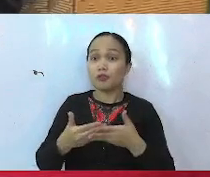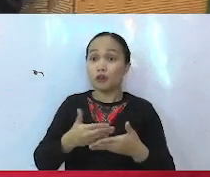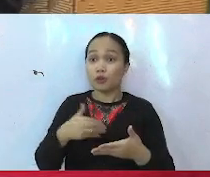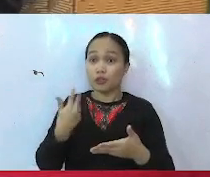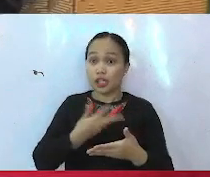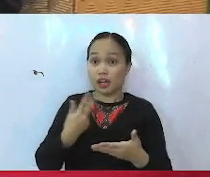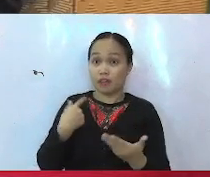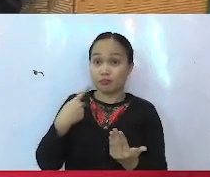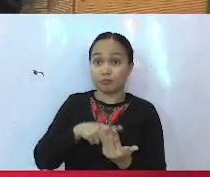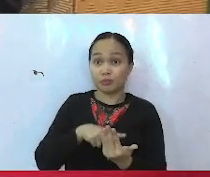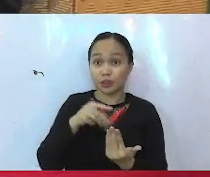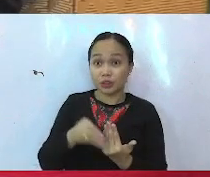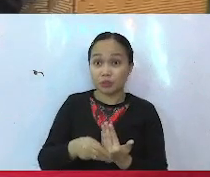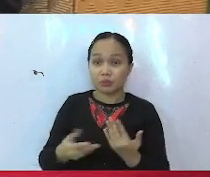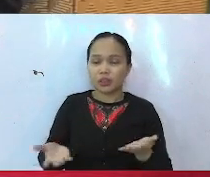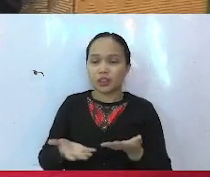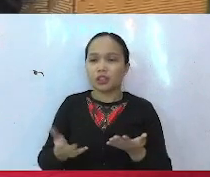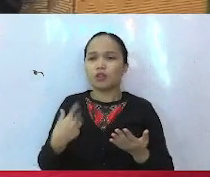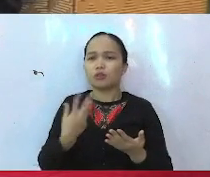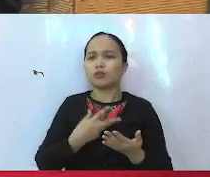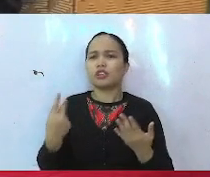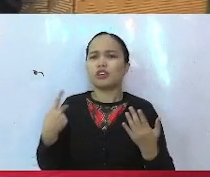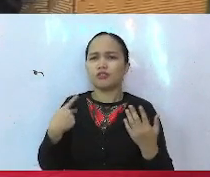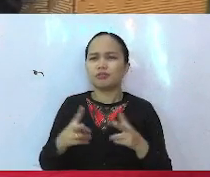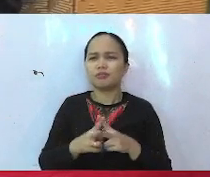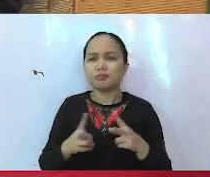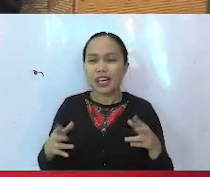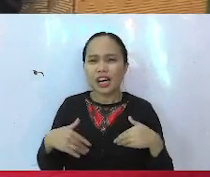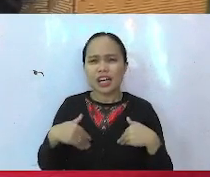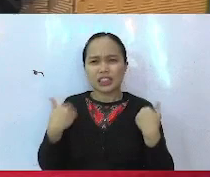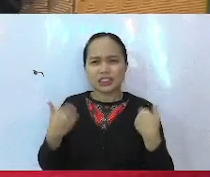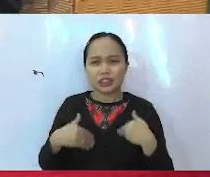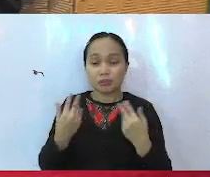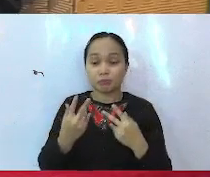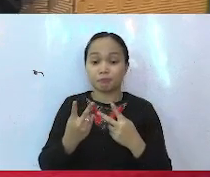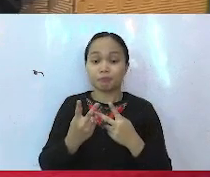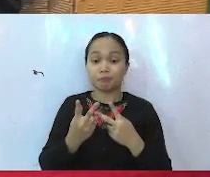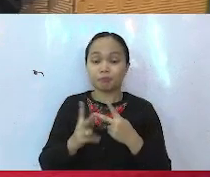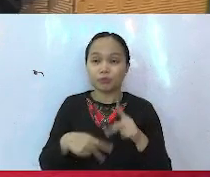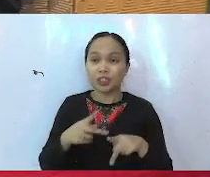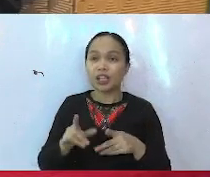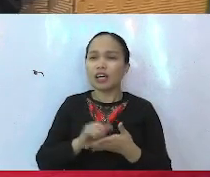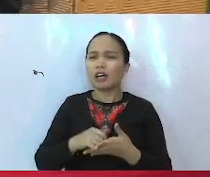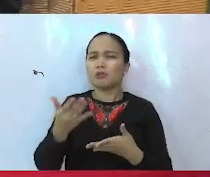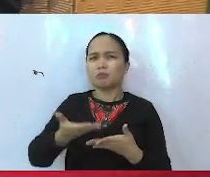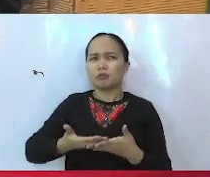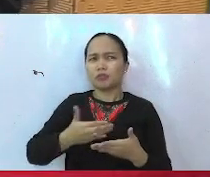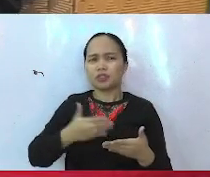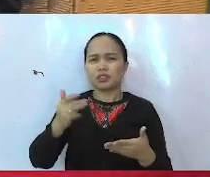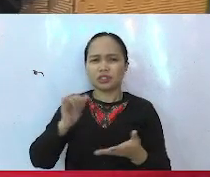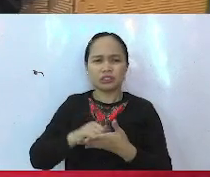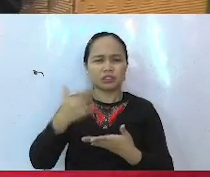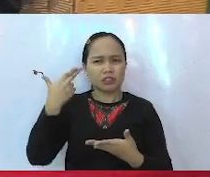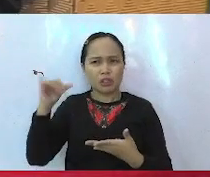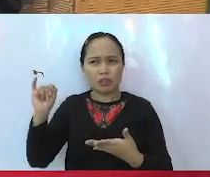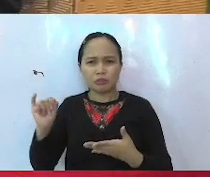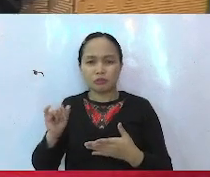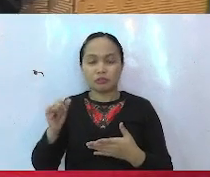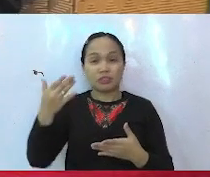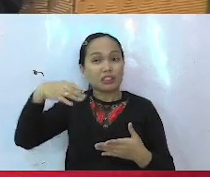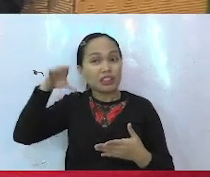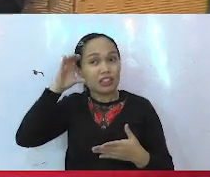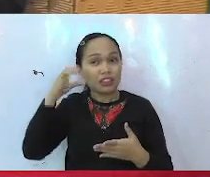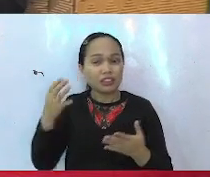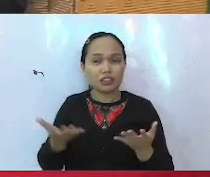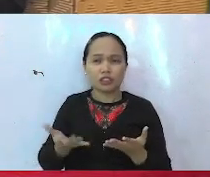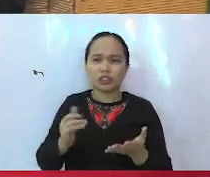You know, this is very important for the young people to hear, because I want these young people, before they're hearing it from us, that we're just telling them